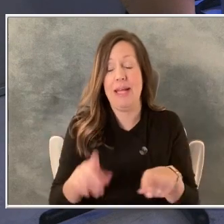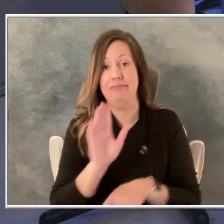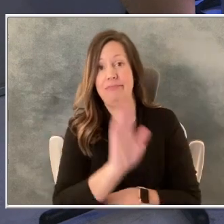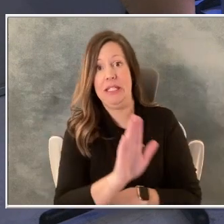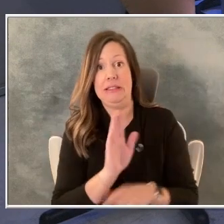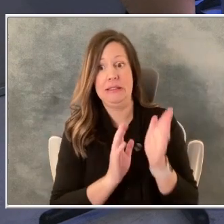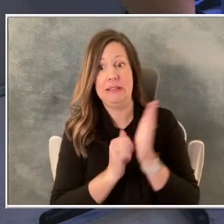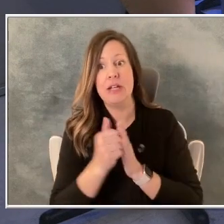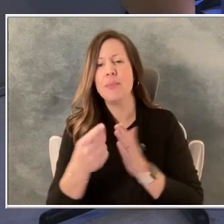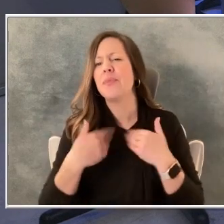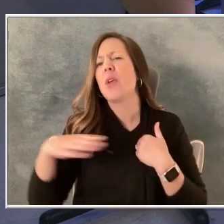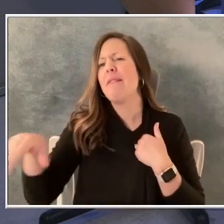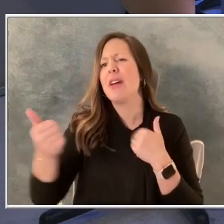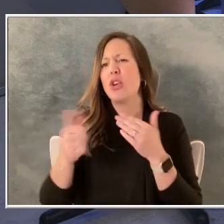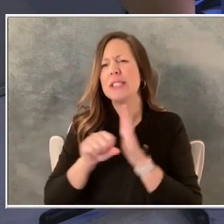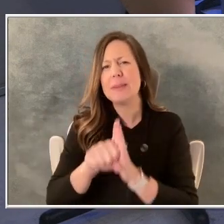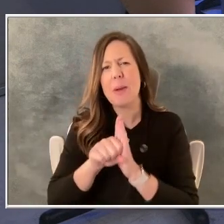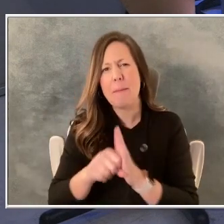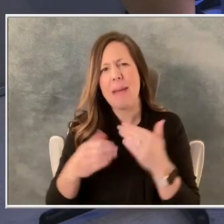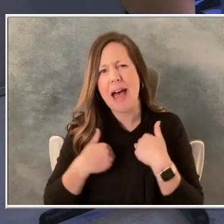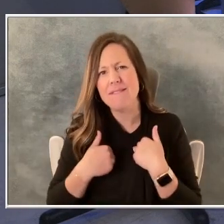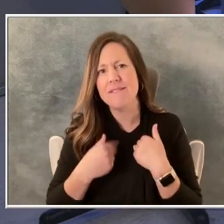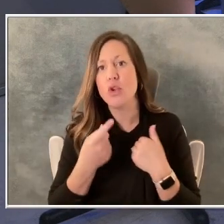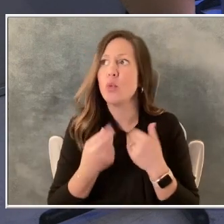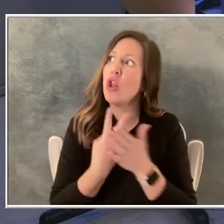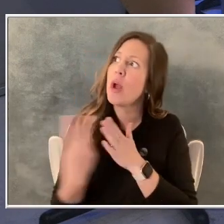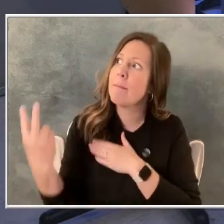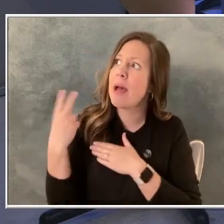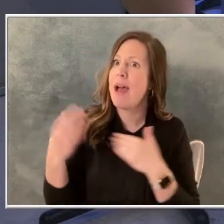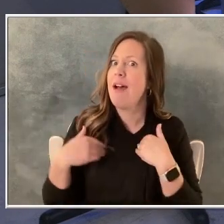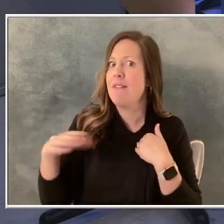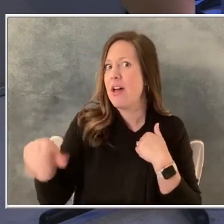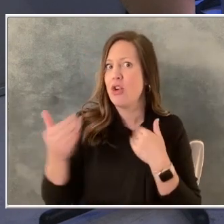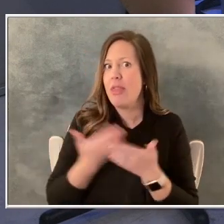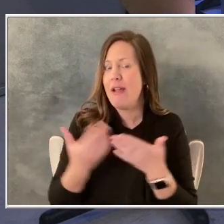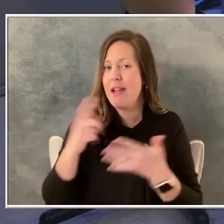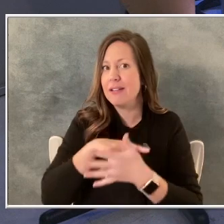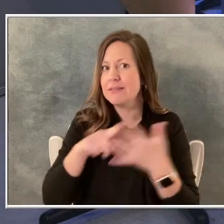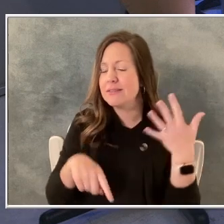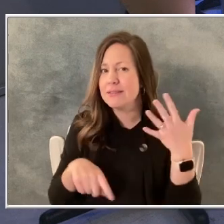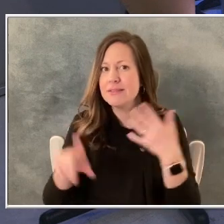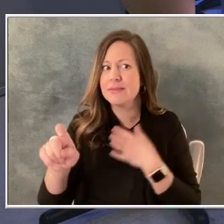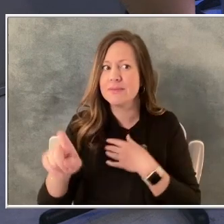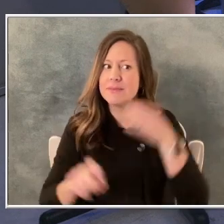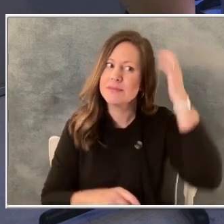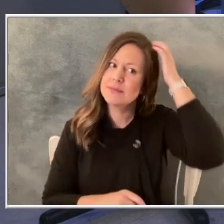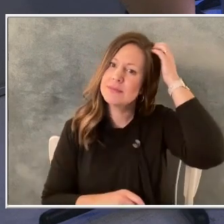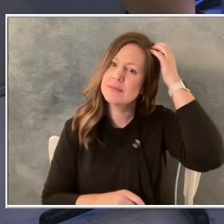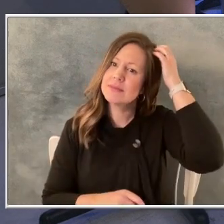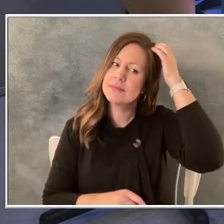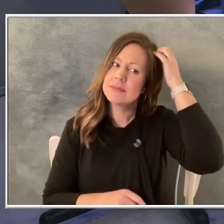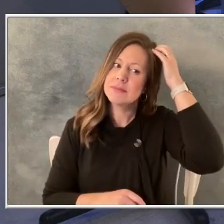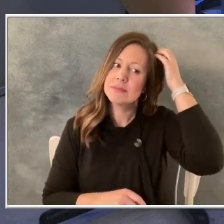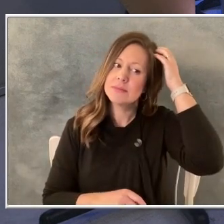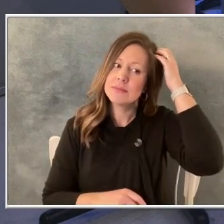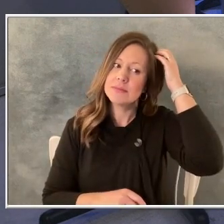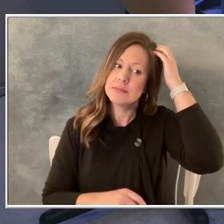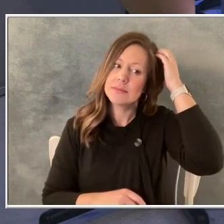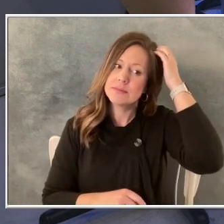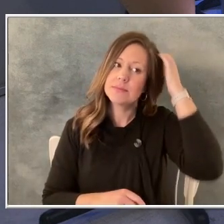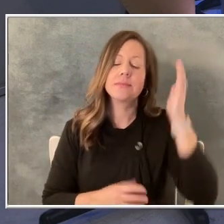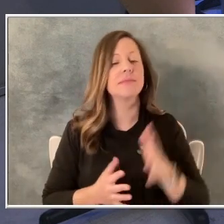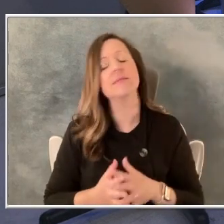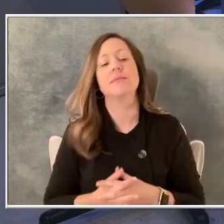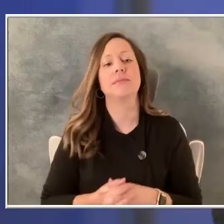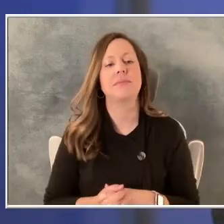symptoms looking back, like leading up to that back pain and before you learned that news? Any other signs or symptoms that you may have connected?